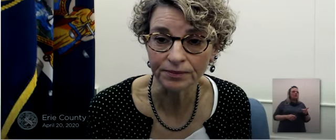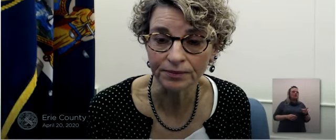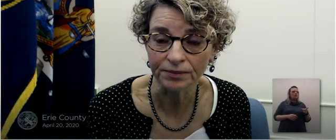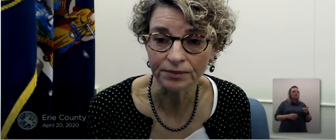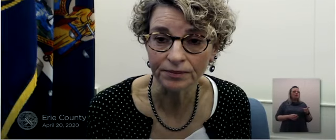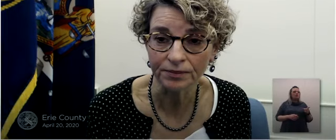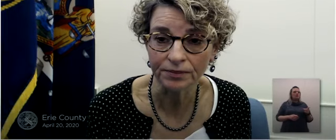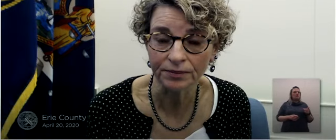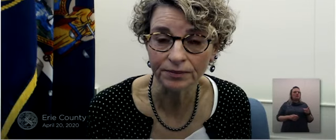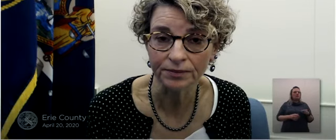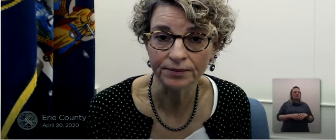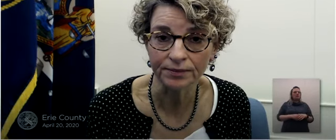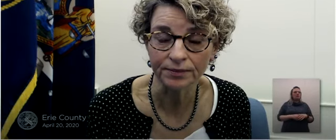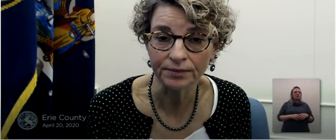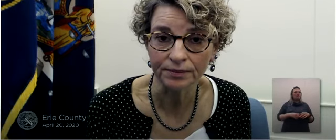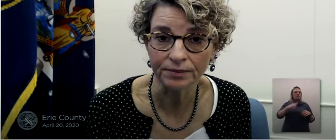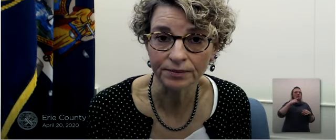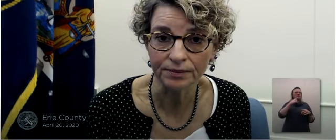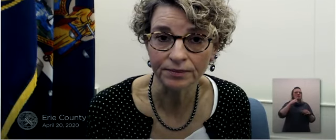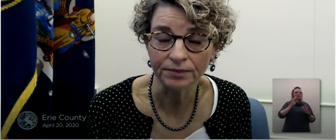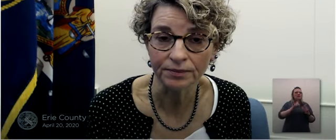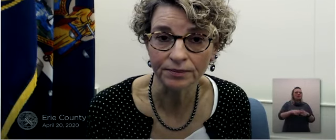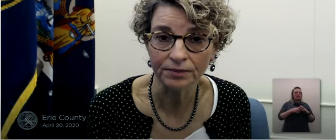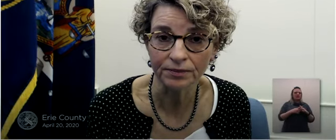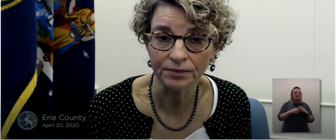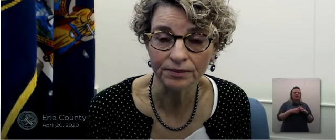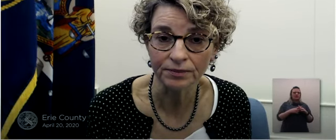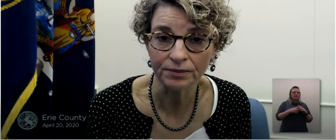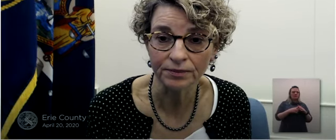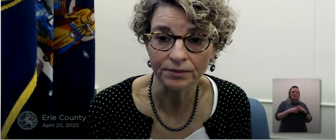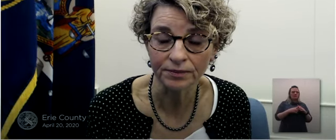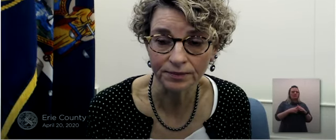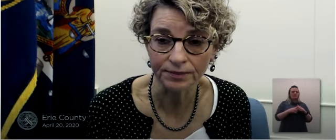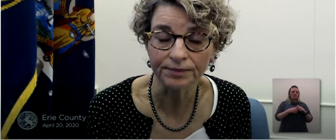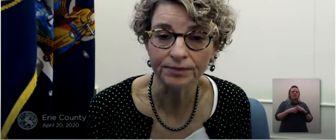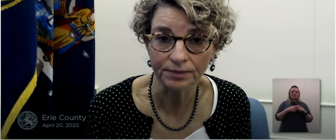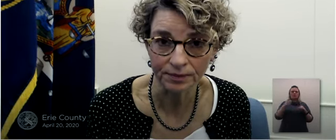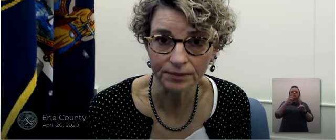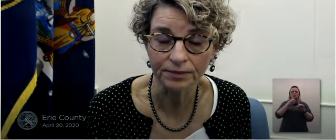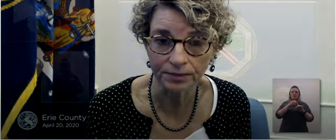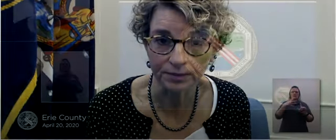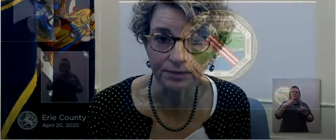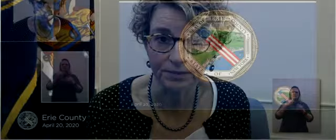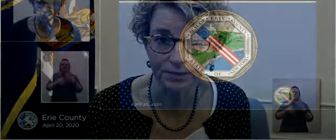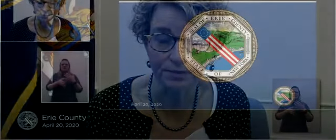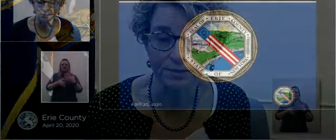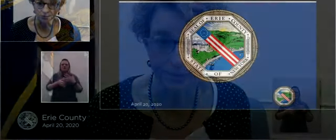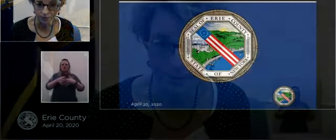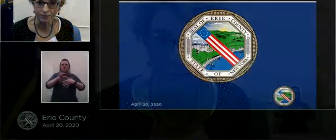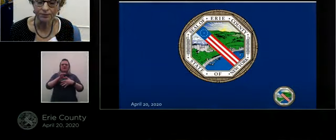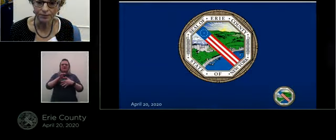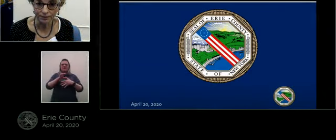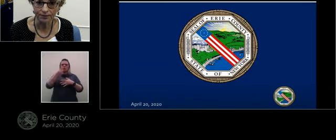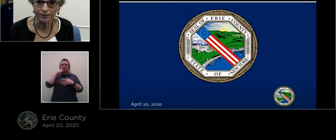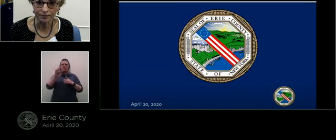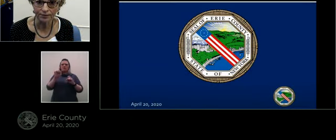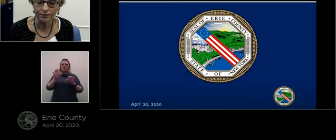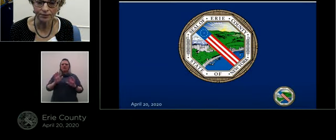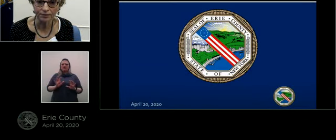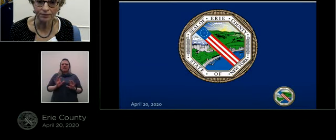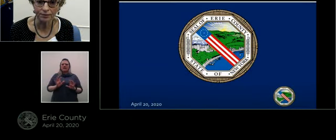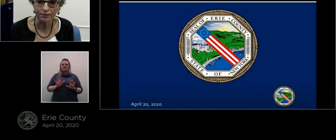of today's presentation that you were expanding the criteria to get a COVID-19 test.